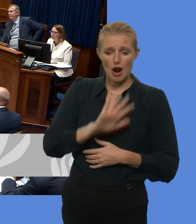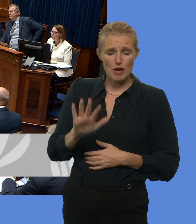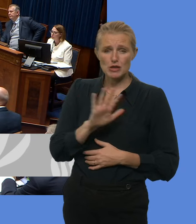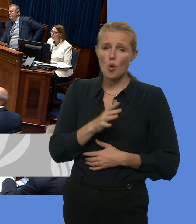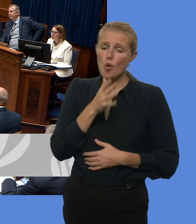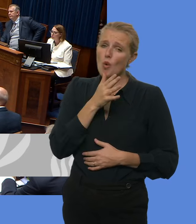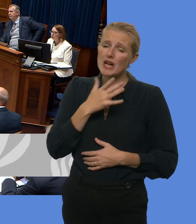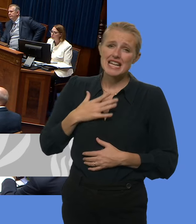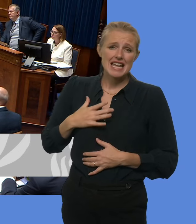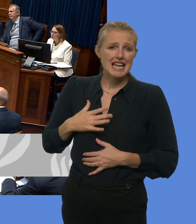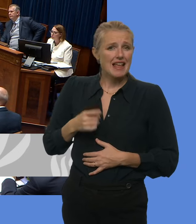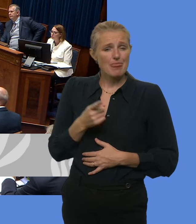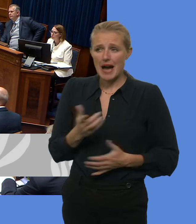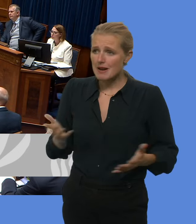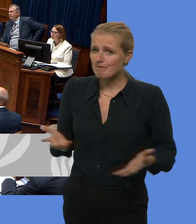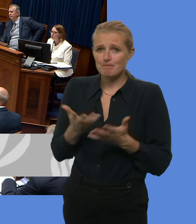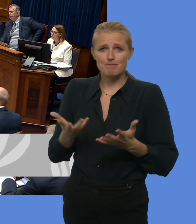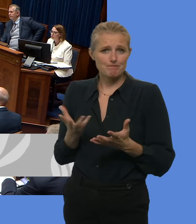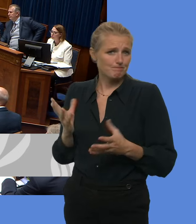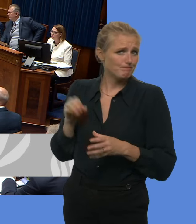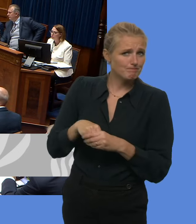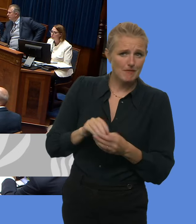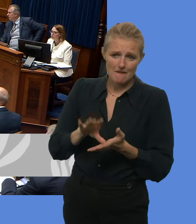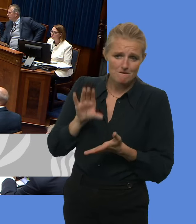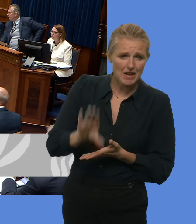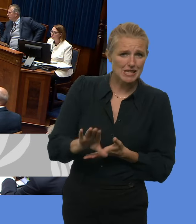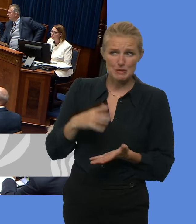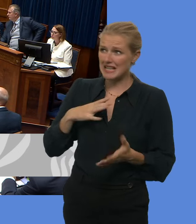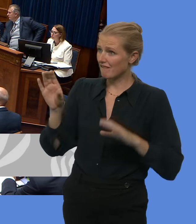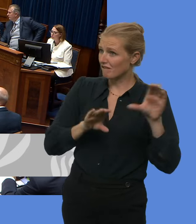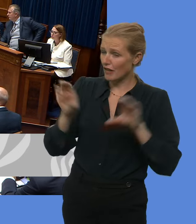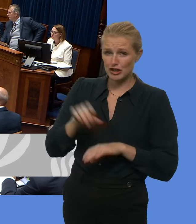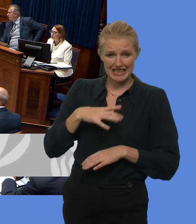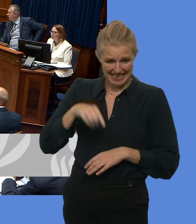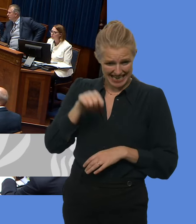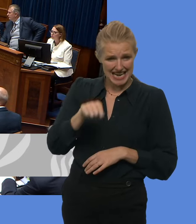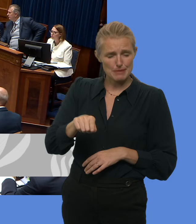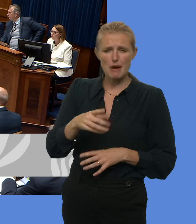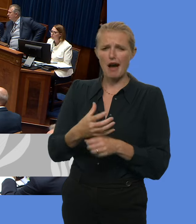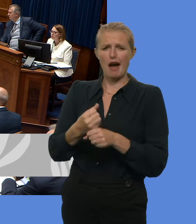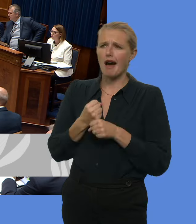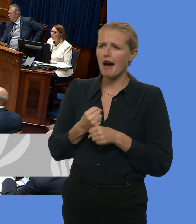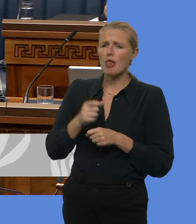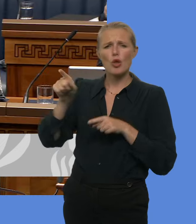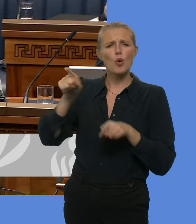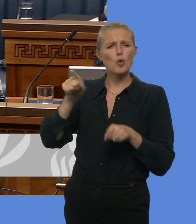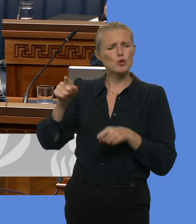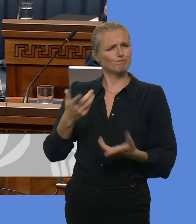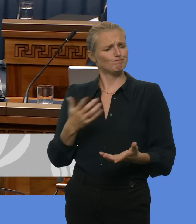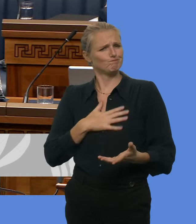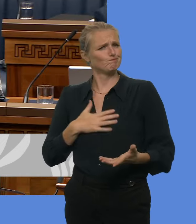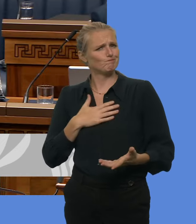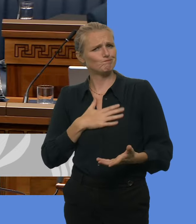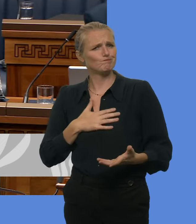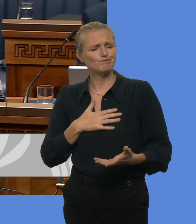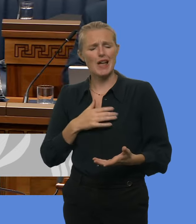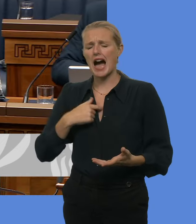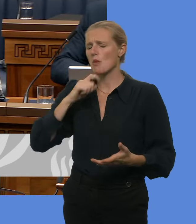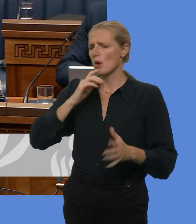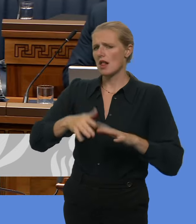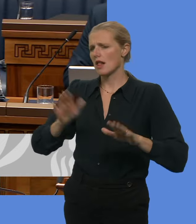and that need for that intervention of those additional funds coming in to invest for that economic growth. So we will be continuing to raise this